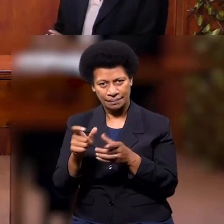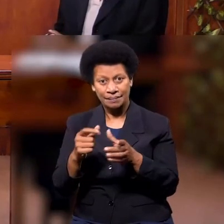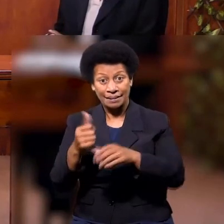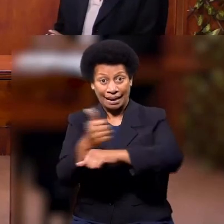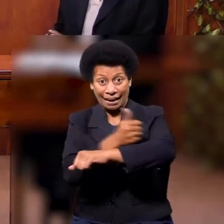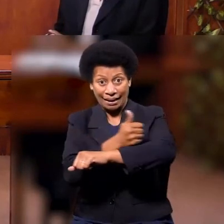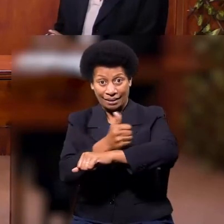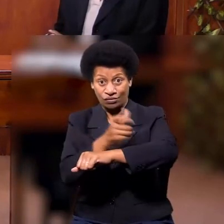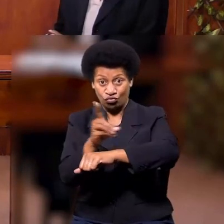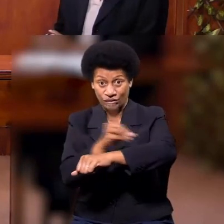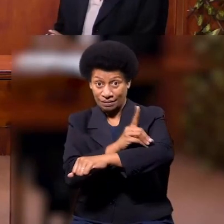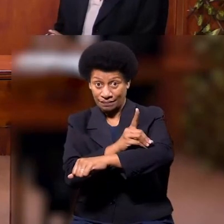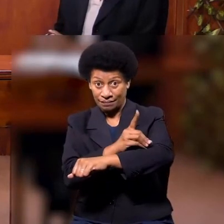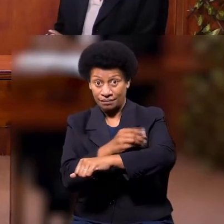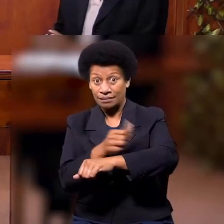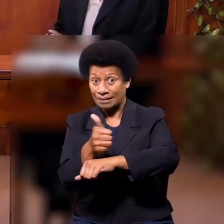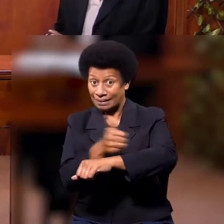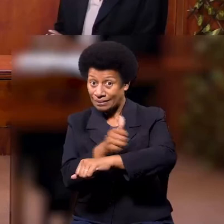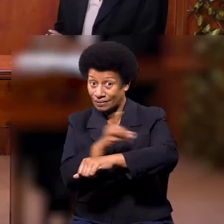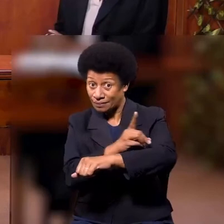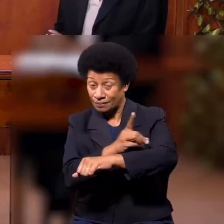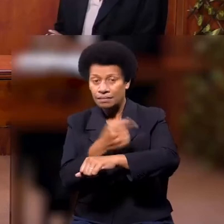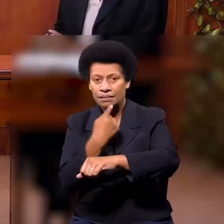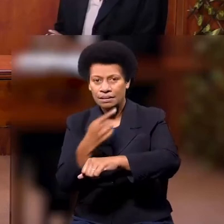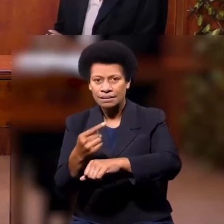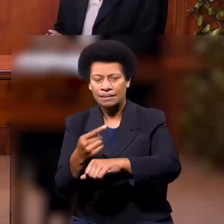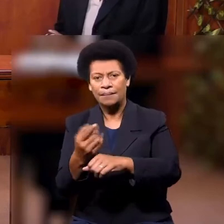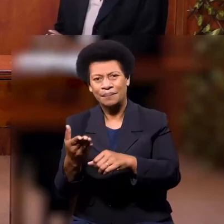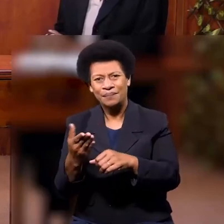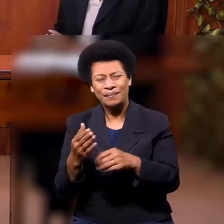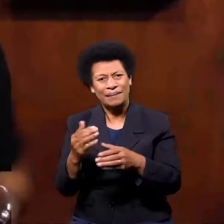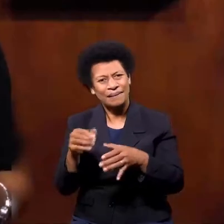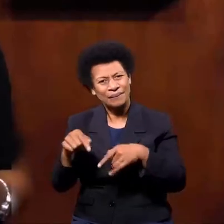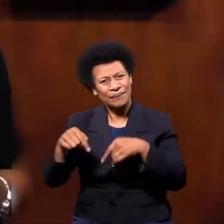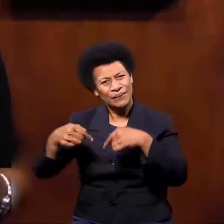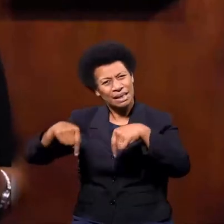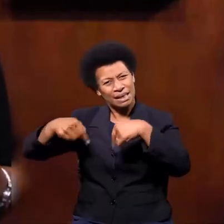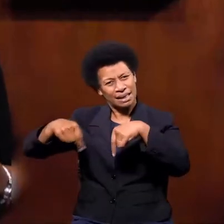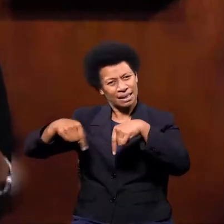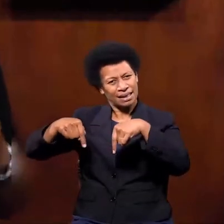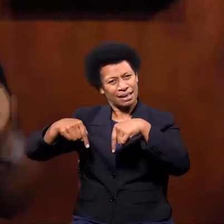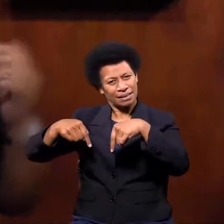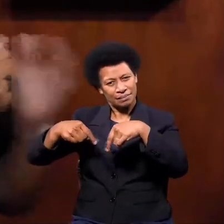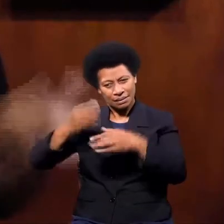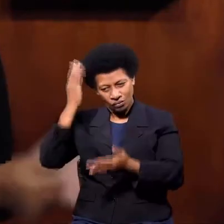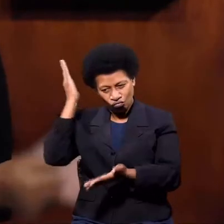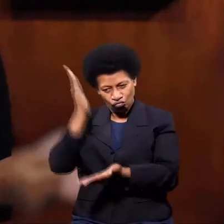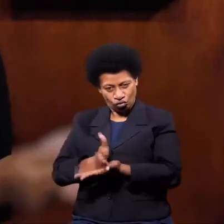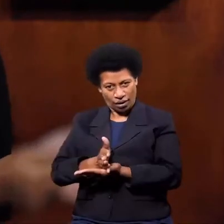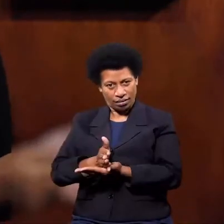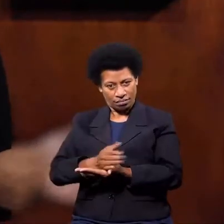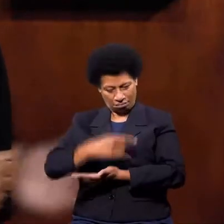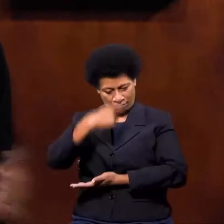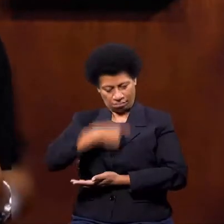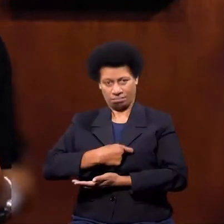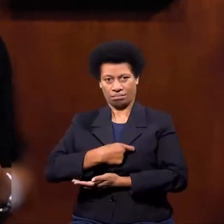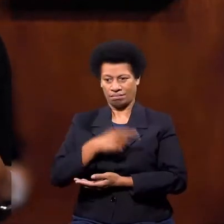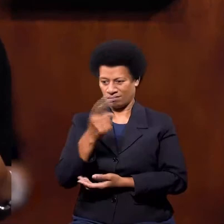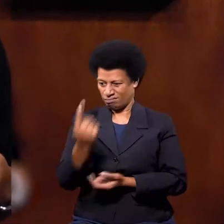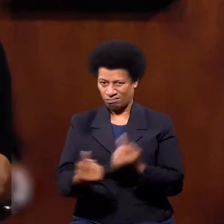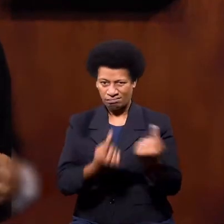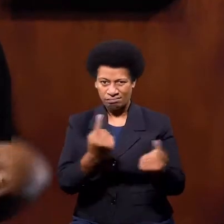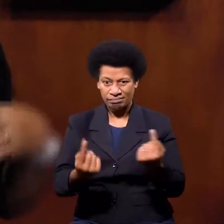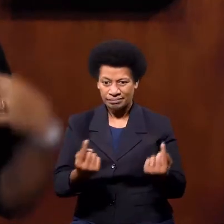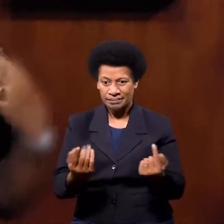possessive adjective, your, it gives the fear, the implication that the word spoken is directed at you. Mm-hmm. You know,